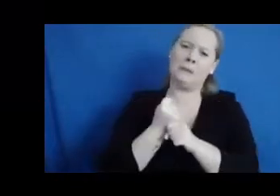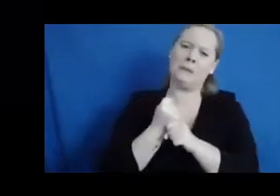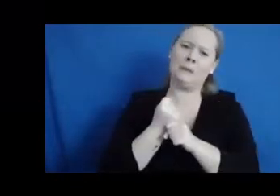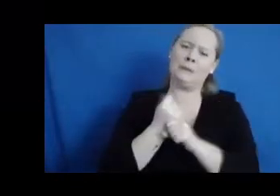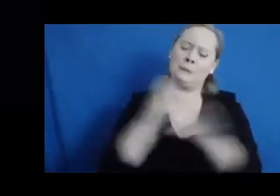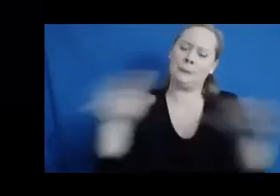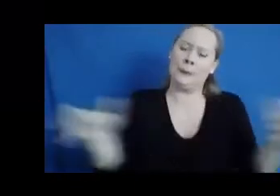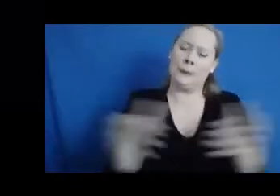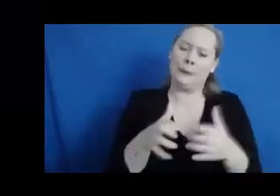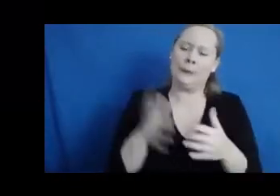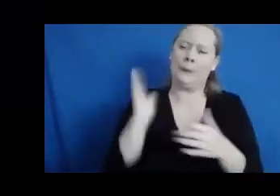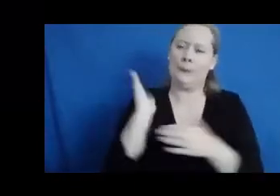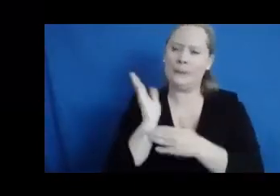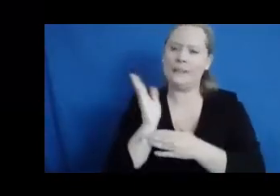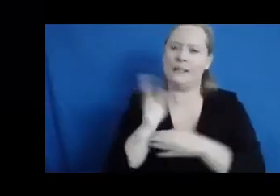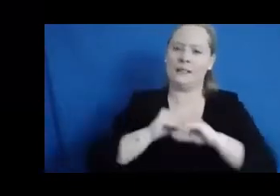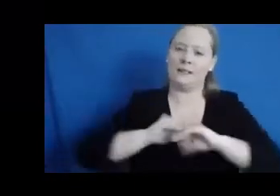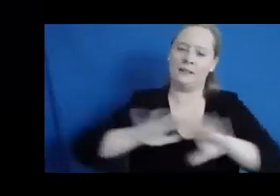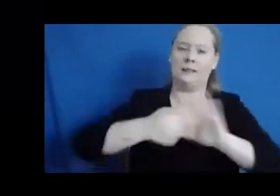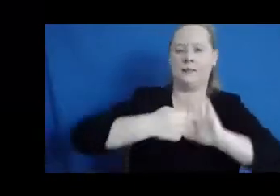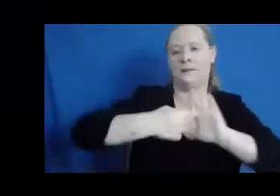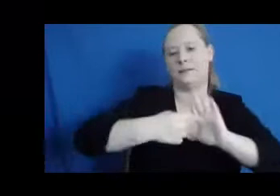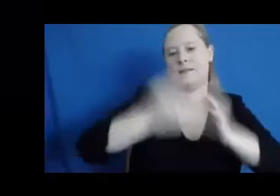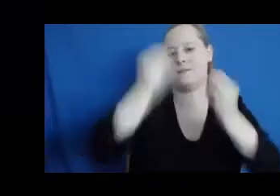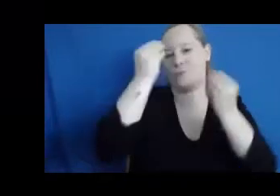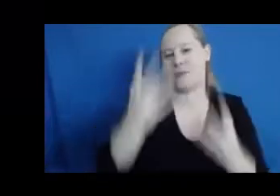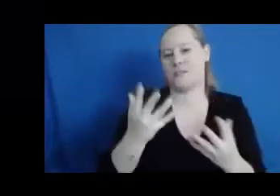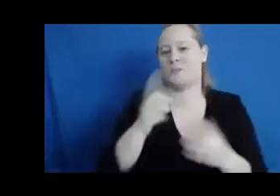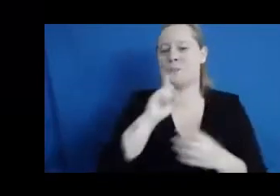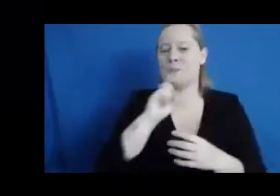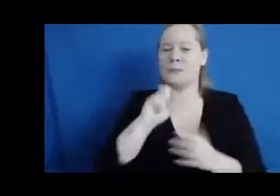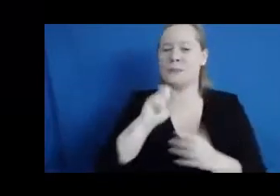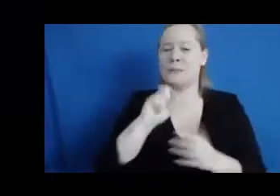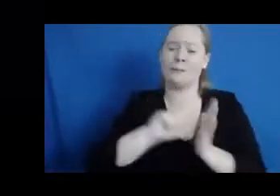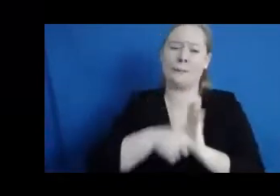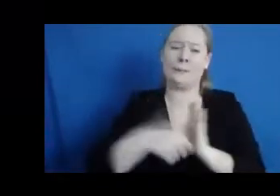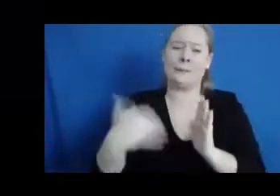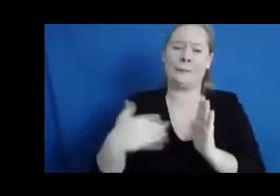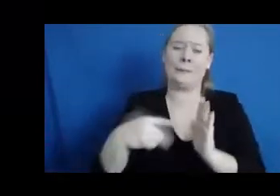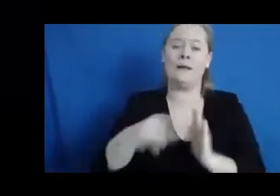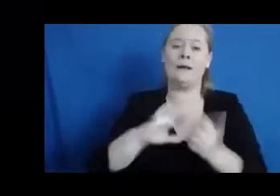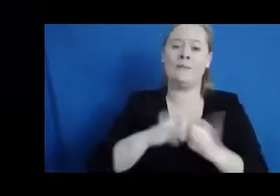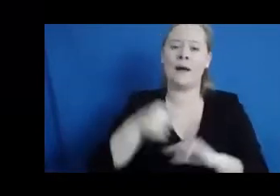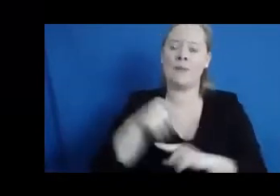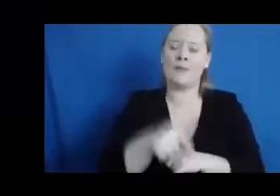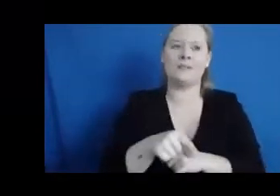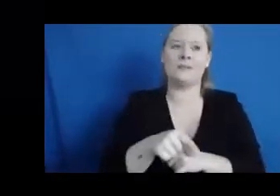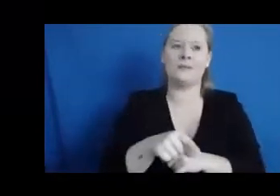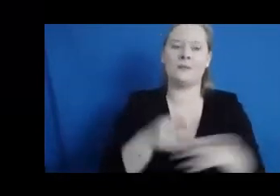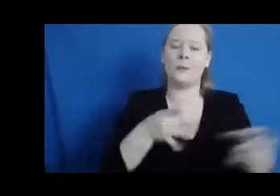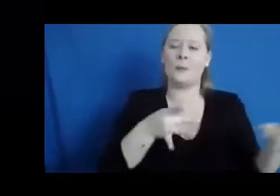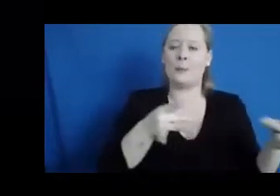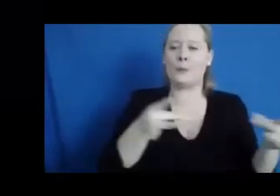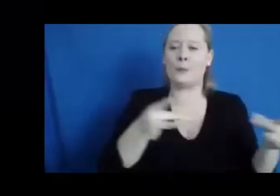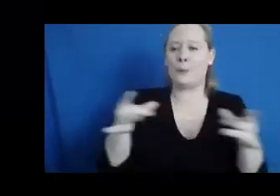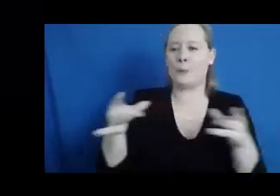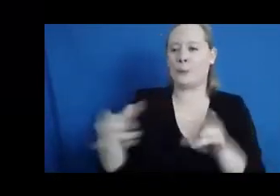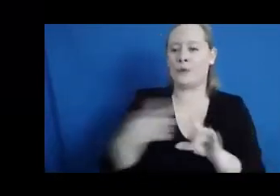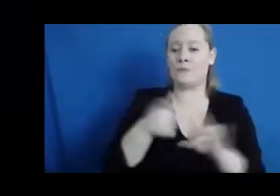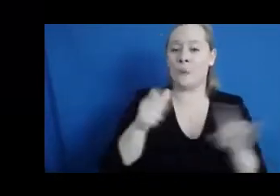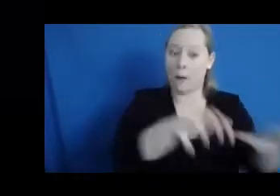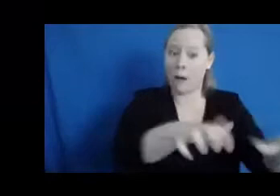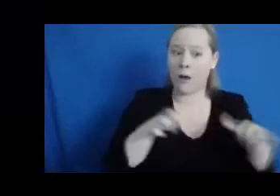sharing information, and it's been impressive to me how this was smoothly transitioned into